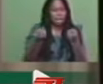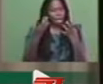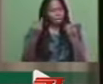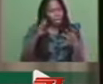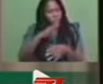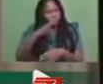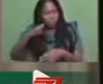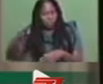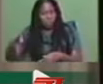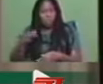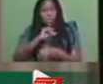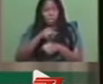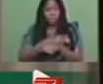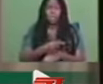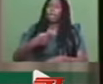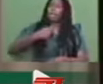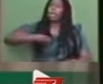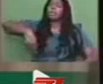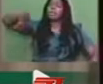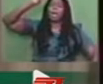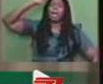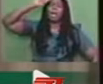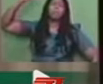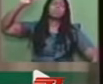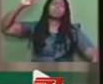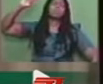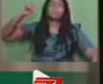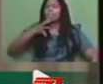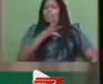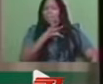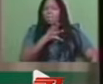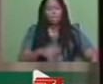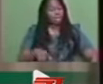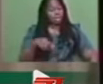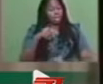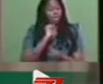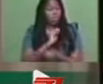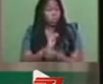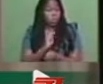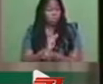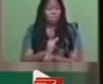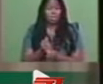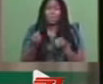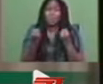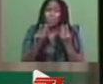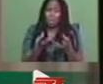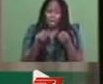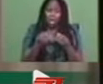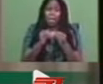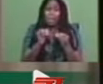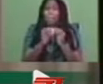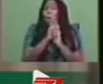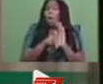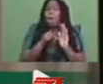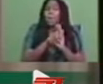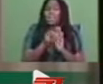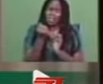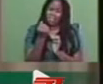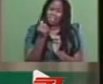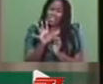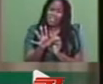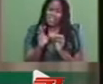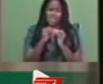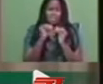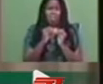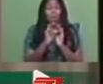salute the mothers who now work on an average 15 hours more per week to ensure that their children reap the benefits of stay-home